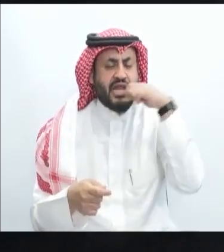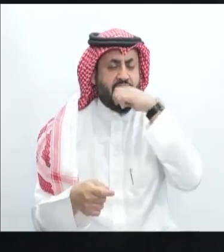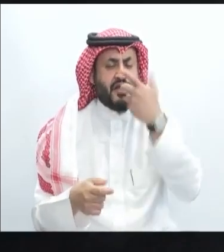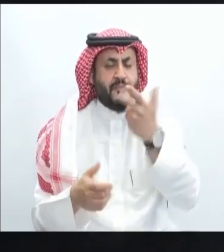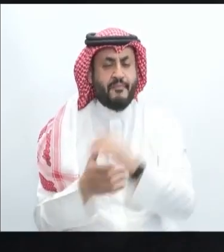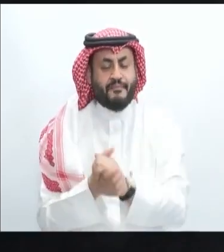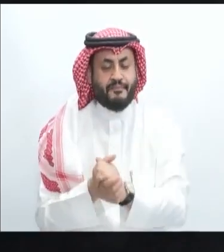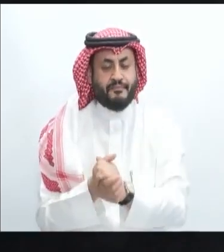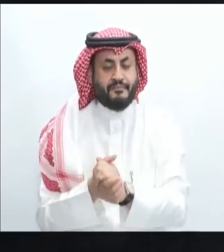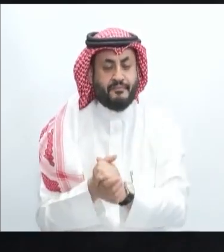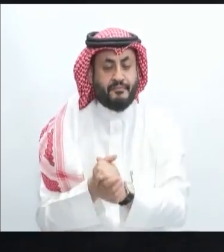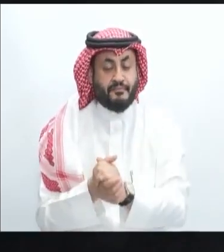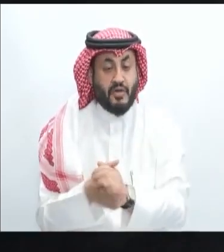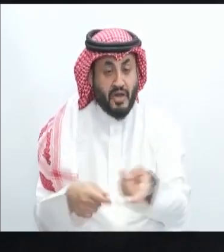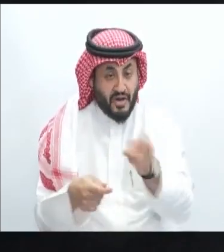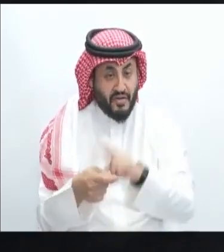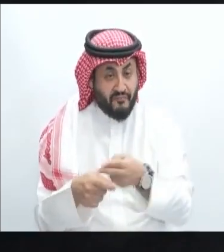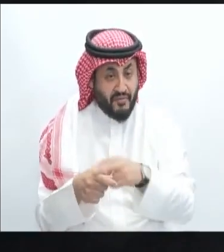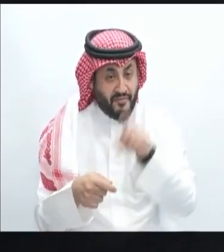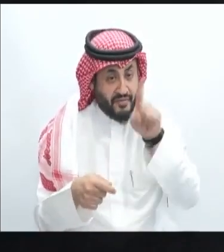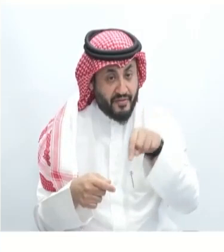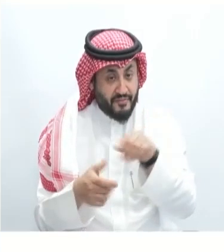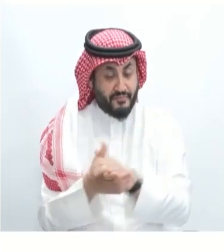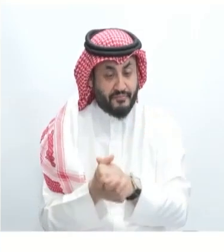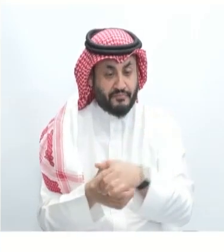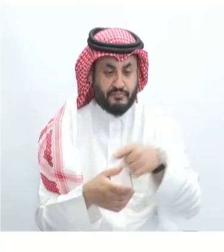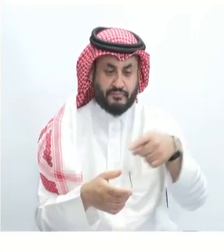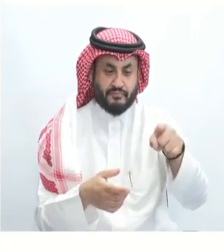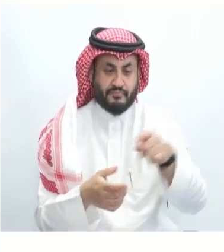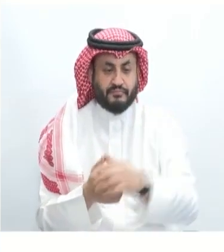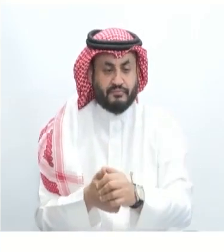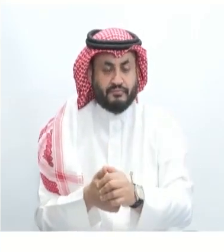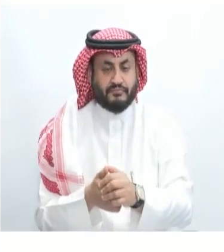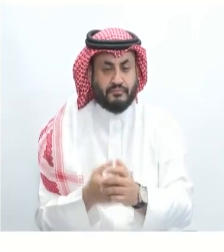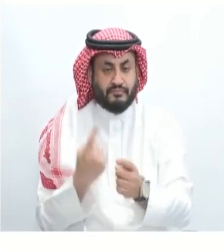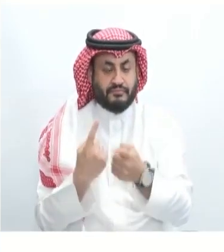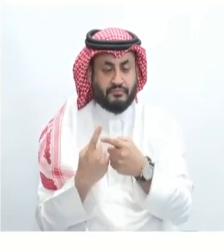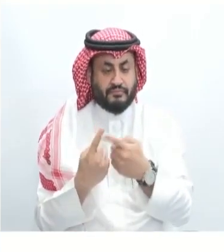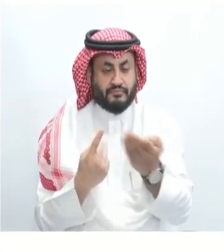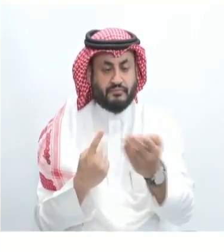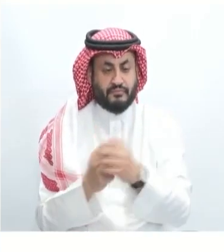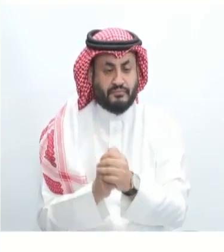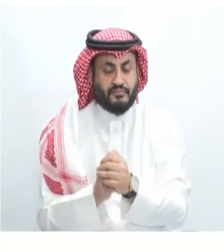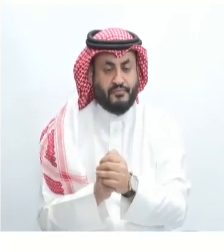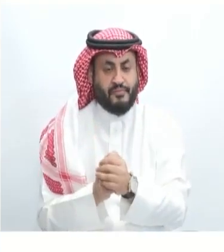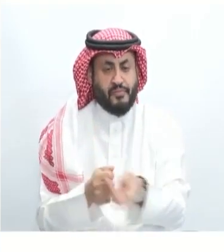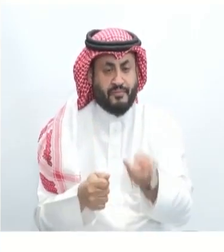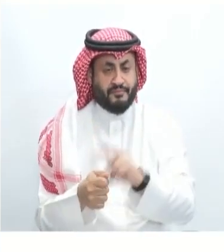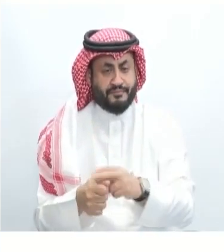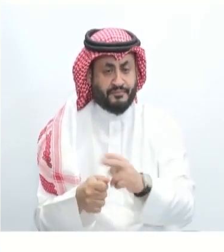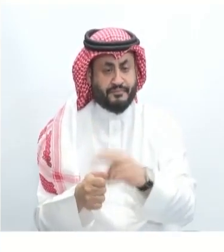teeth? If it's every day, then you should choose the first one, which is I always